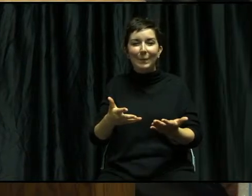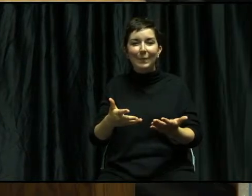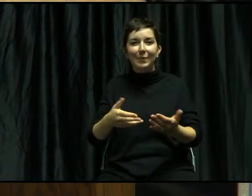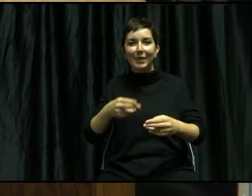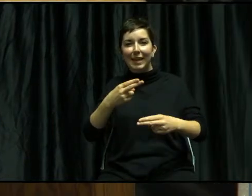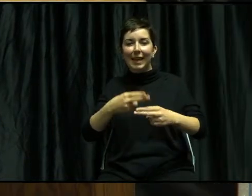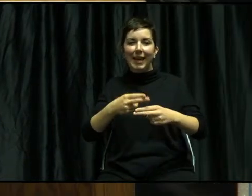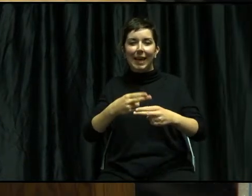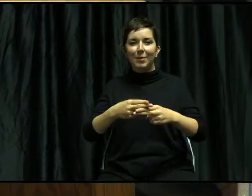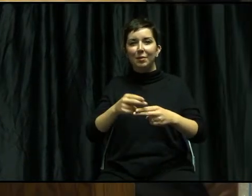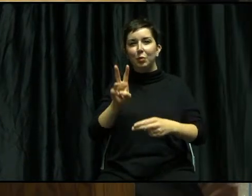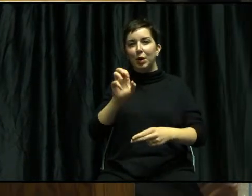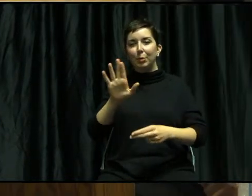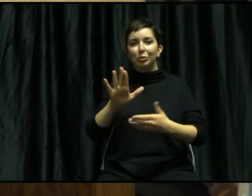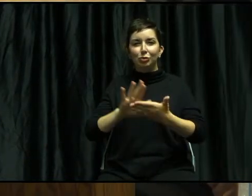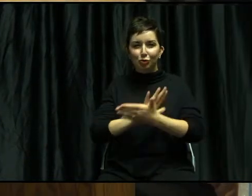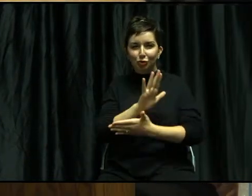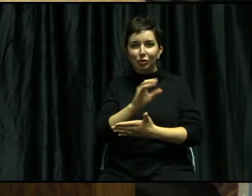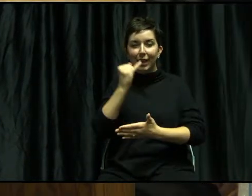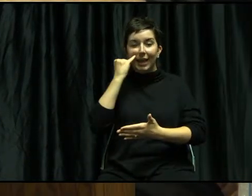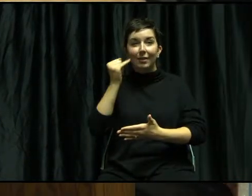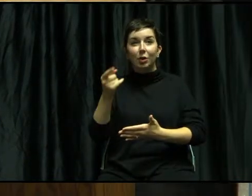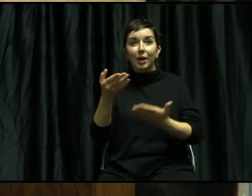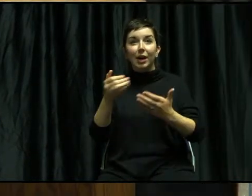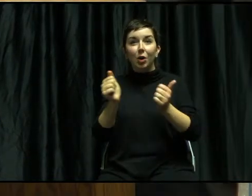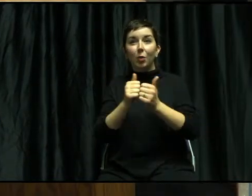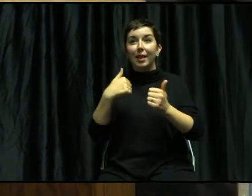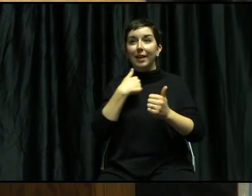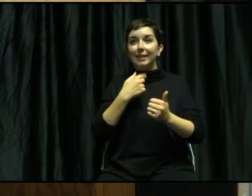State University. And if you're here with us, stand up.